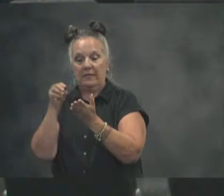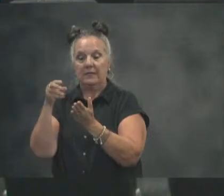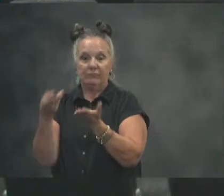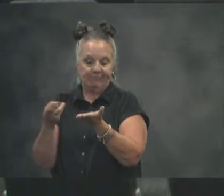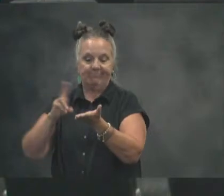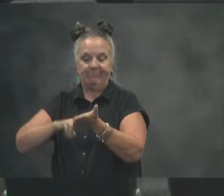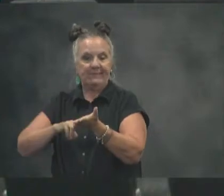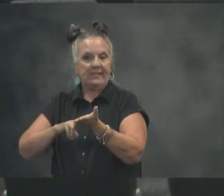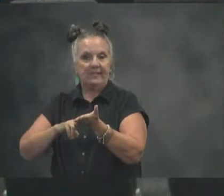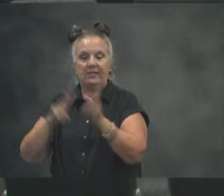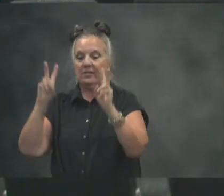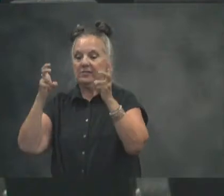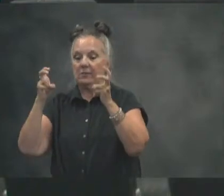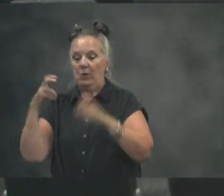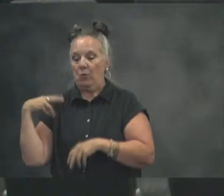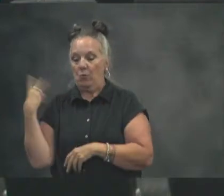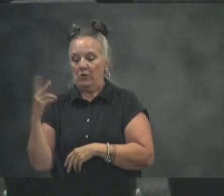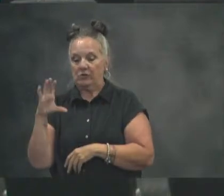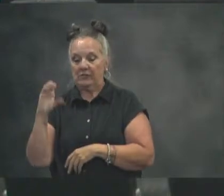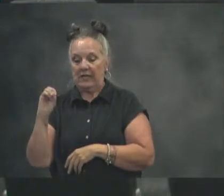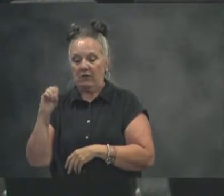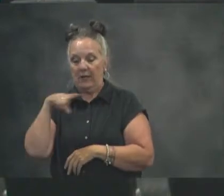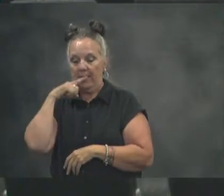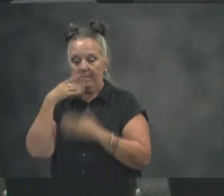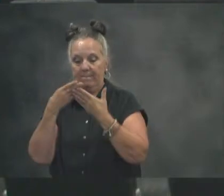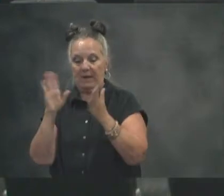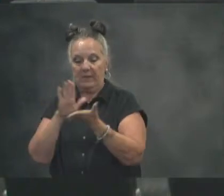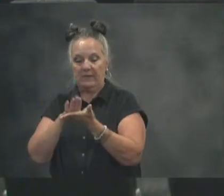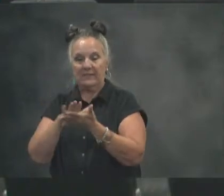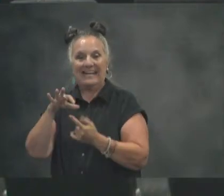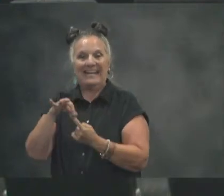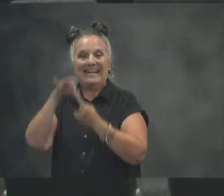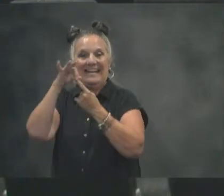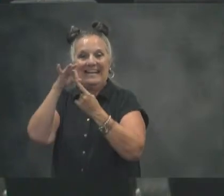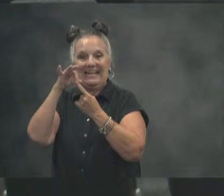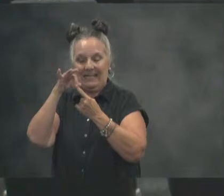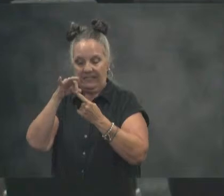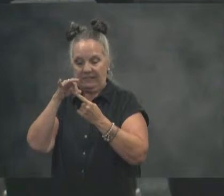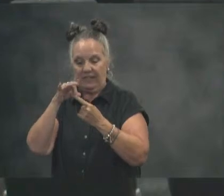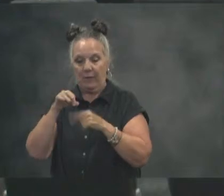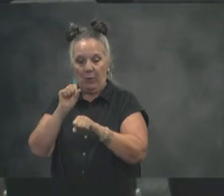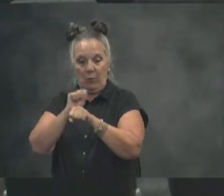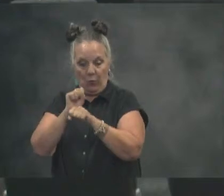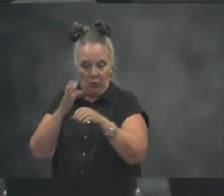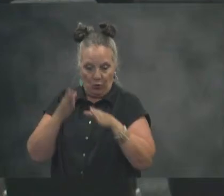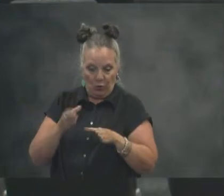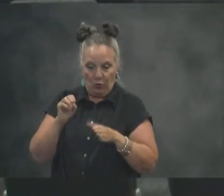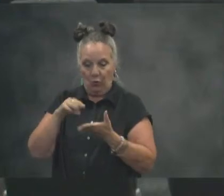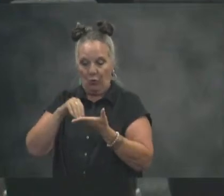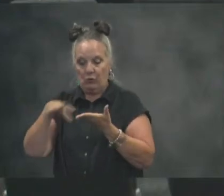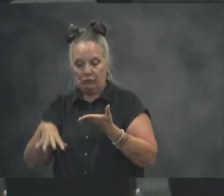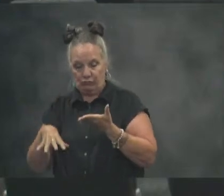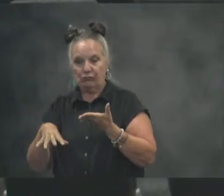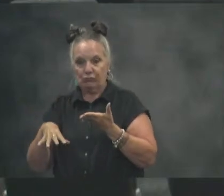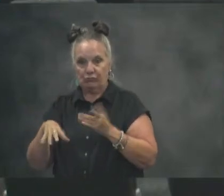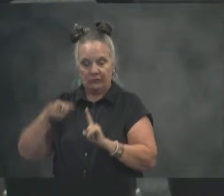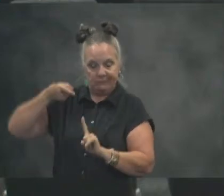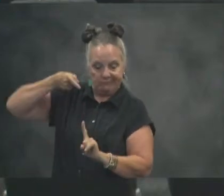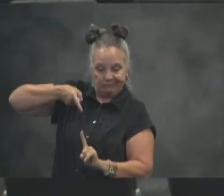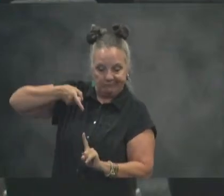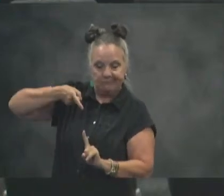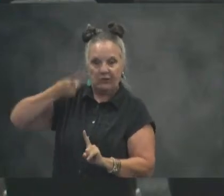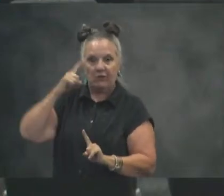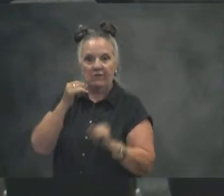topic concerning Washington County Public Schools except personnel or student matters which clearly identify an individual